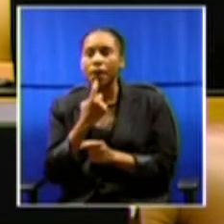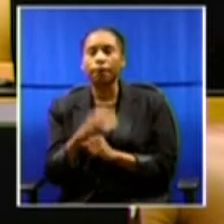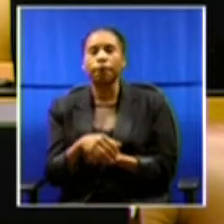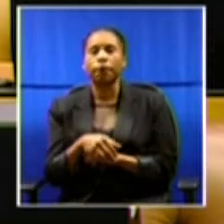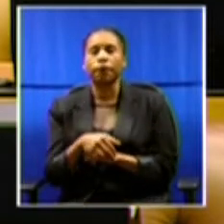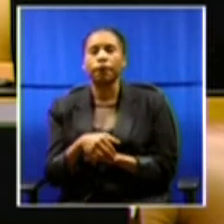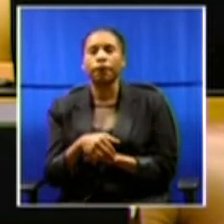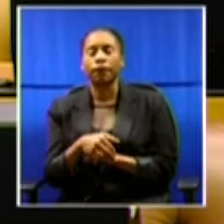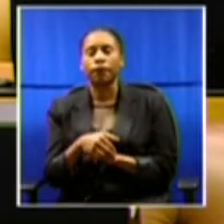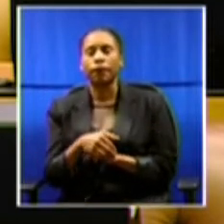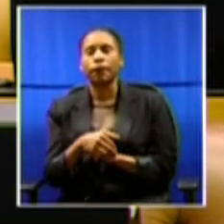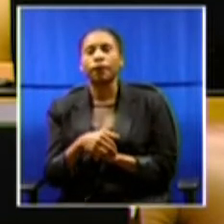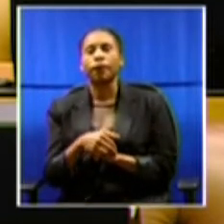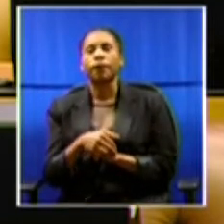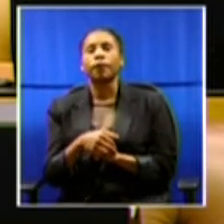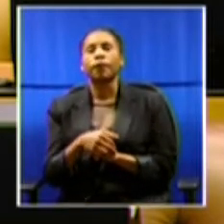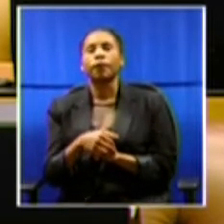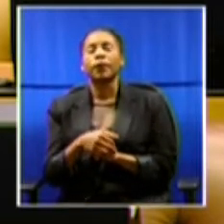Chairperson, this question is